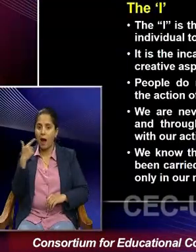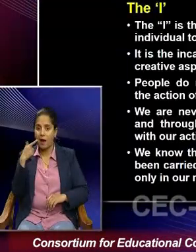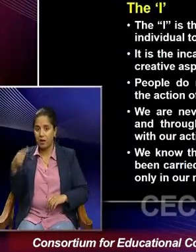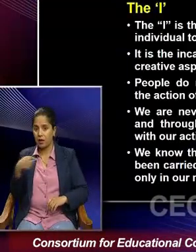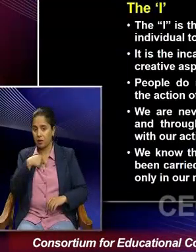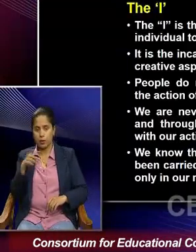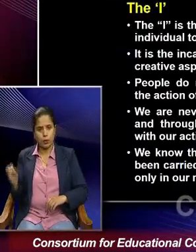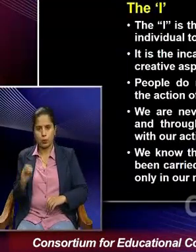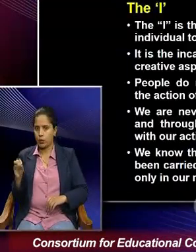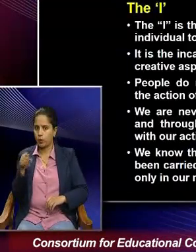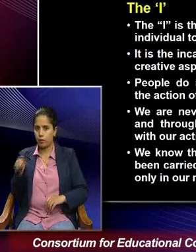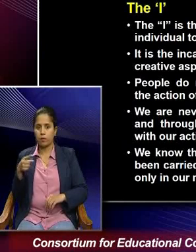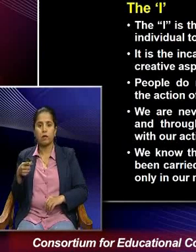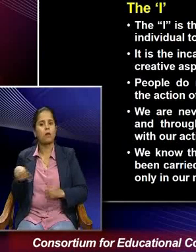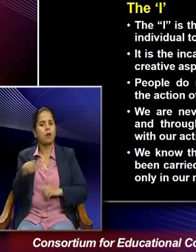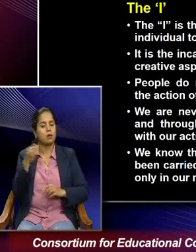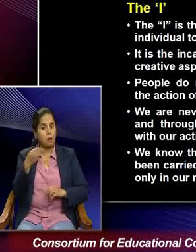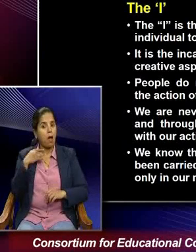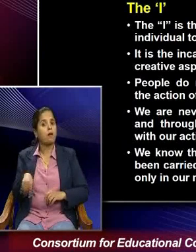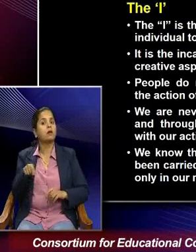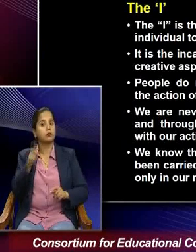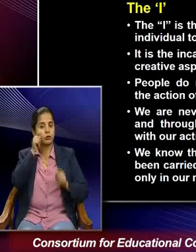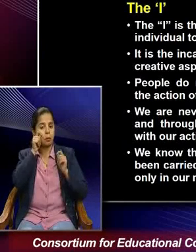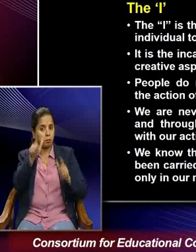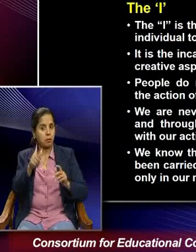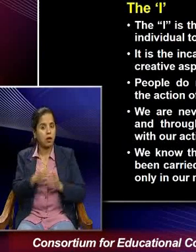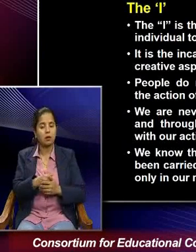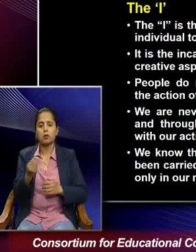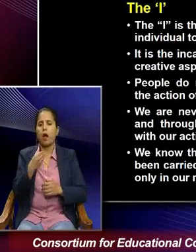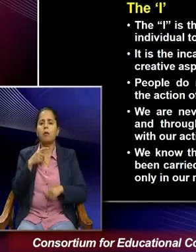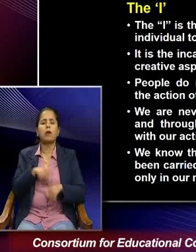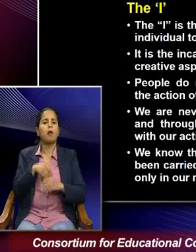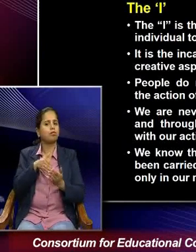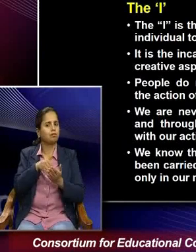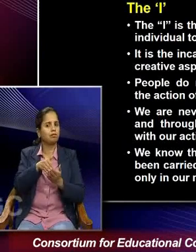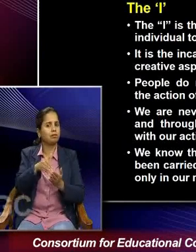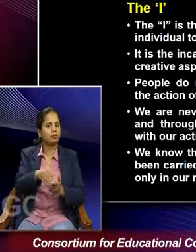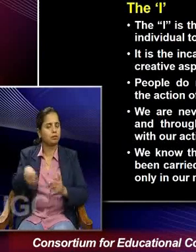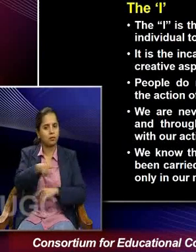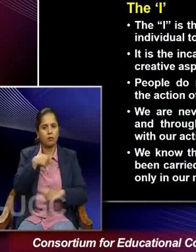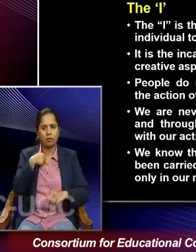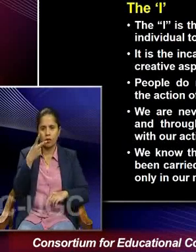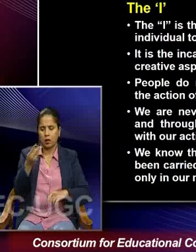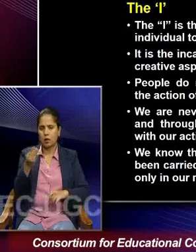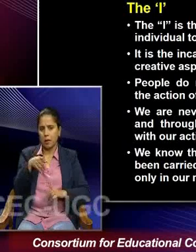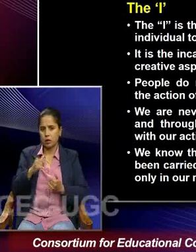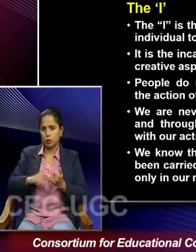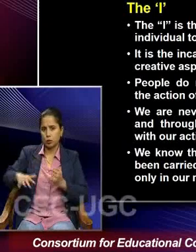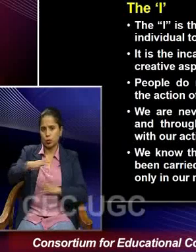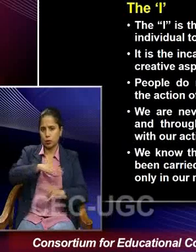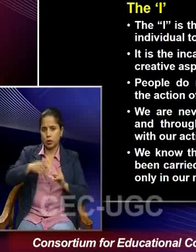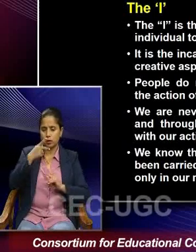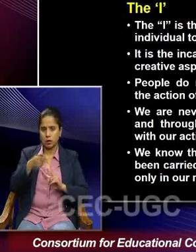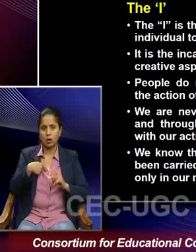been carried out. So, me is the planned one, it is the internalized part, whereas I is